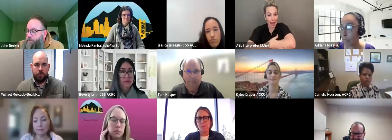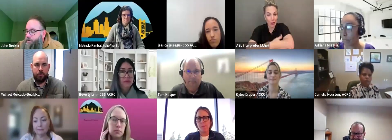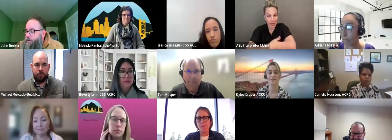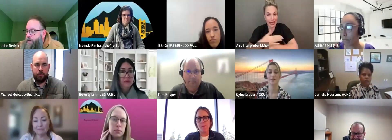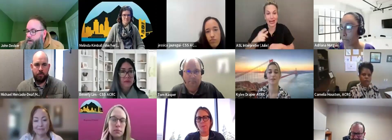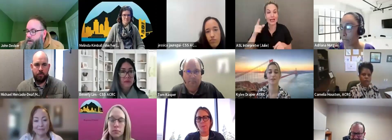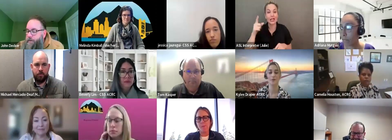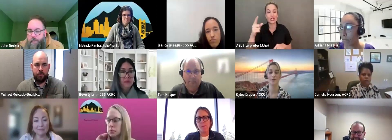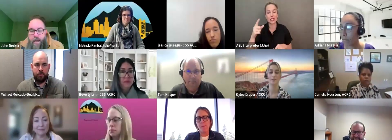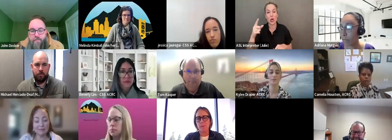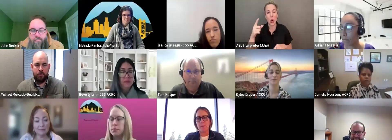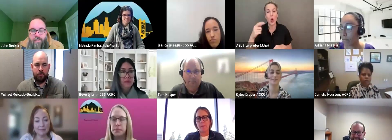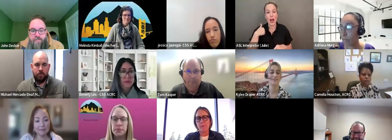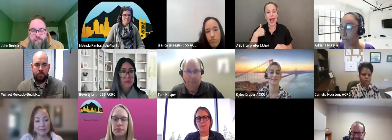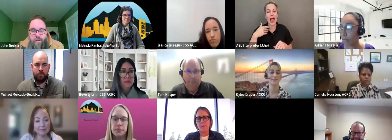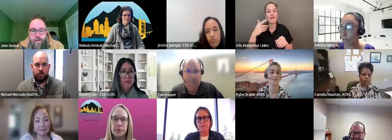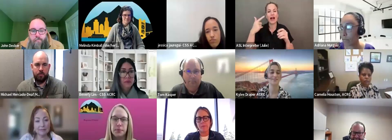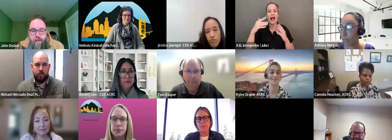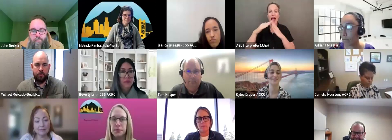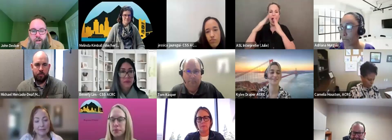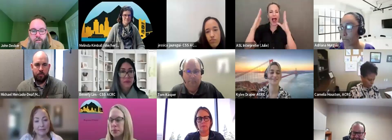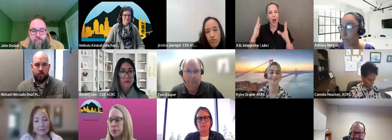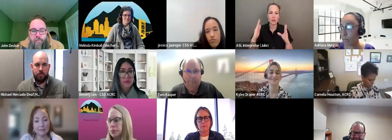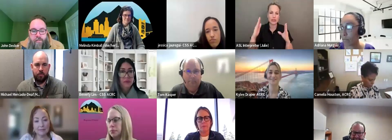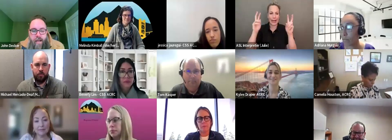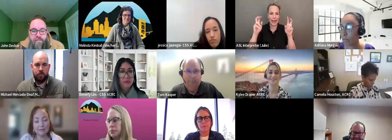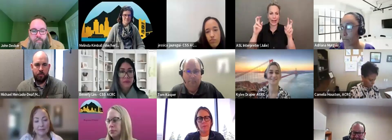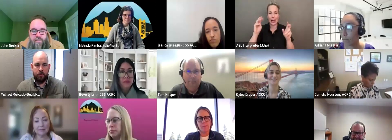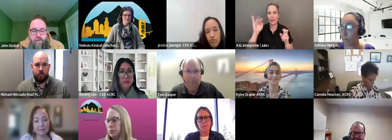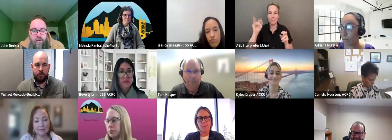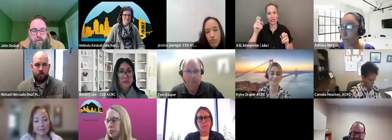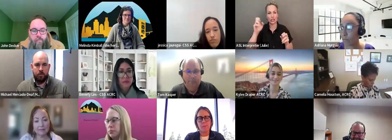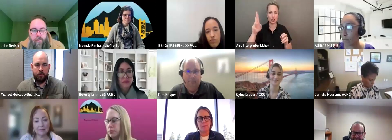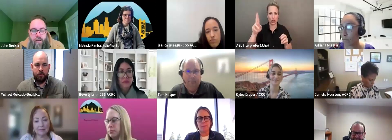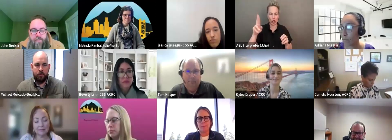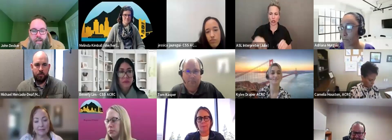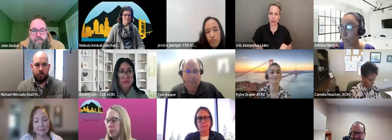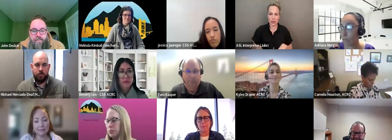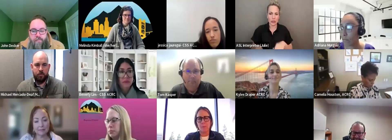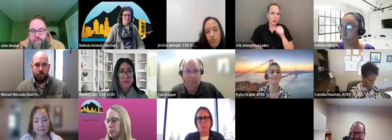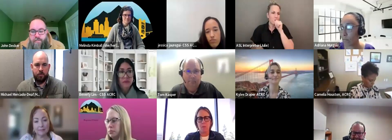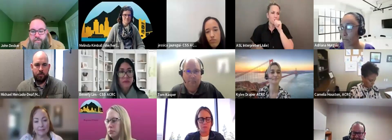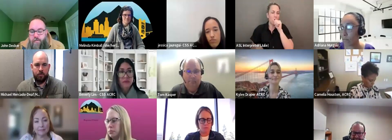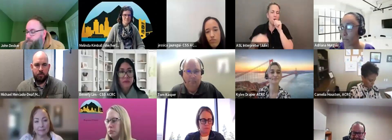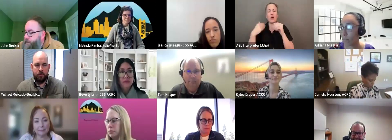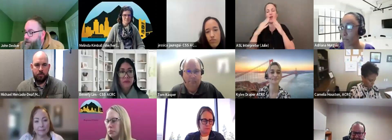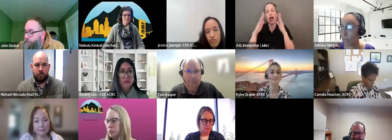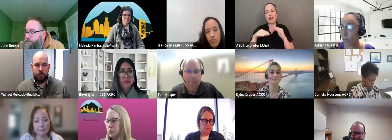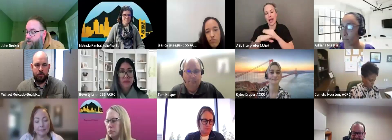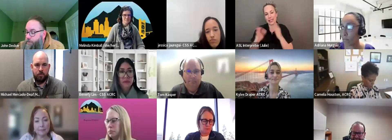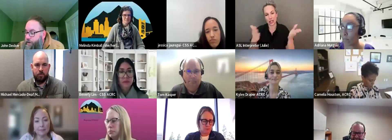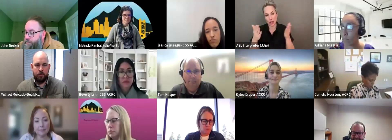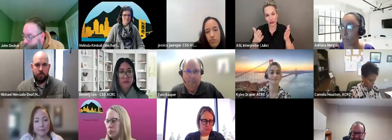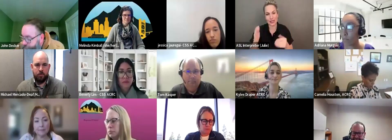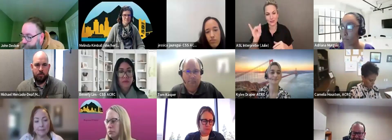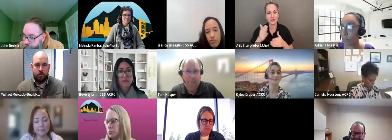so we do have a upcoming housing mixer, and we'll talk a little bit about the housing mixer with our housing access services too. I'll find that